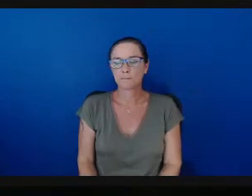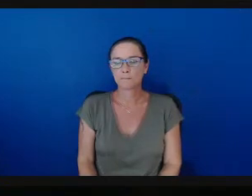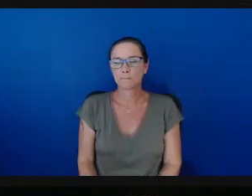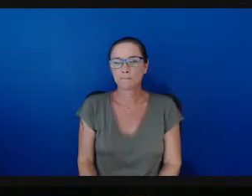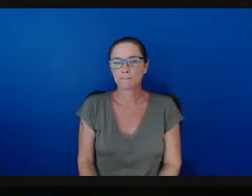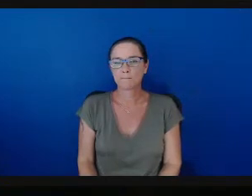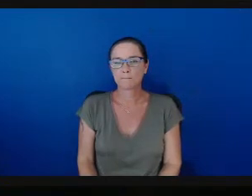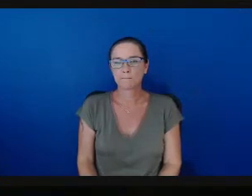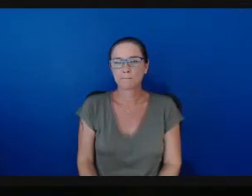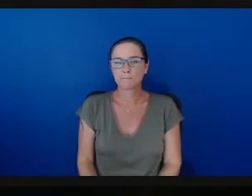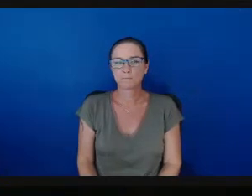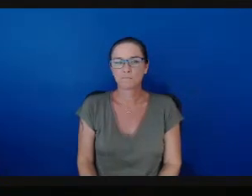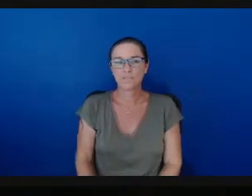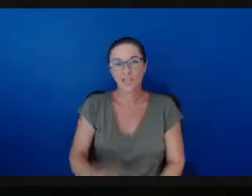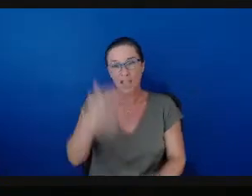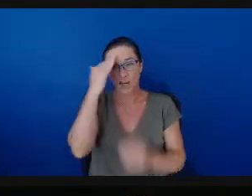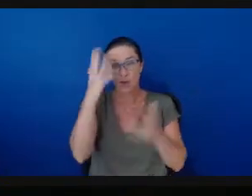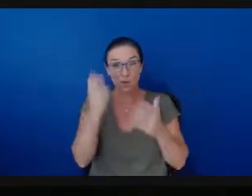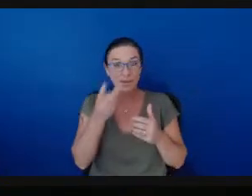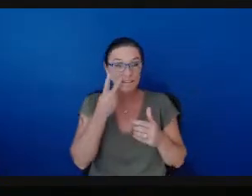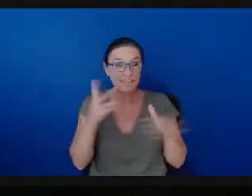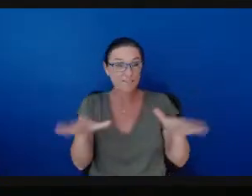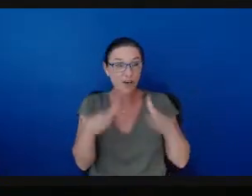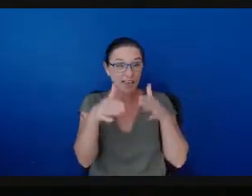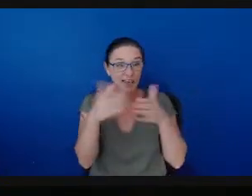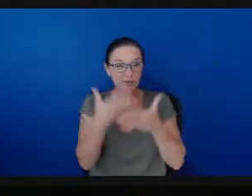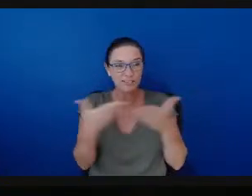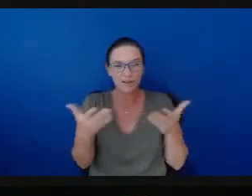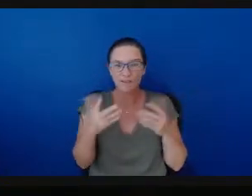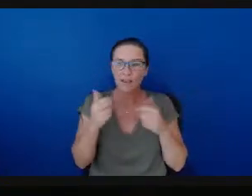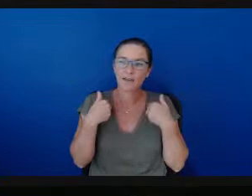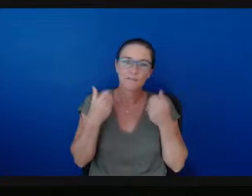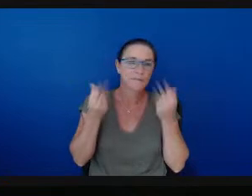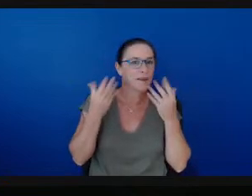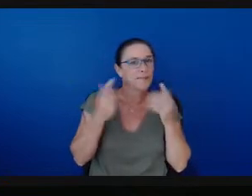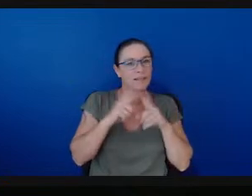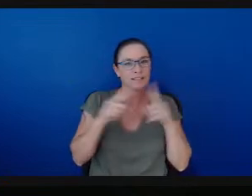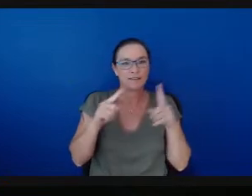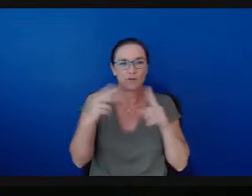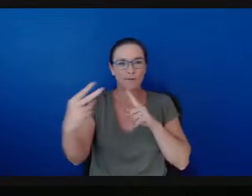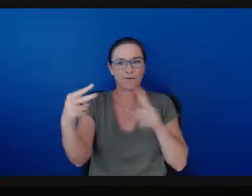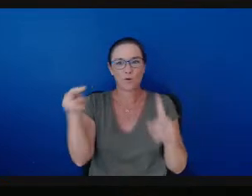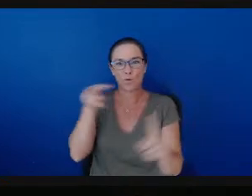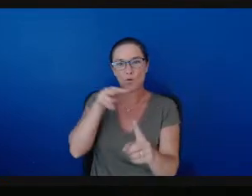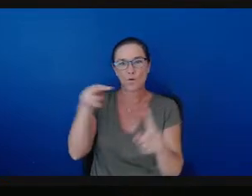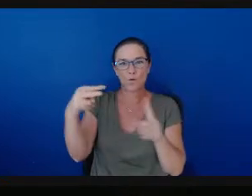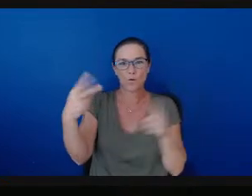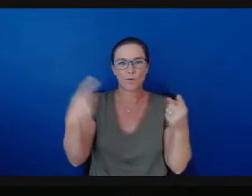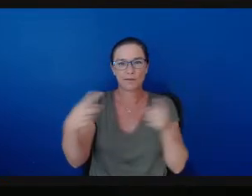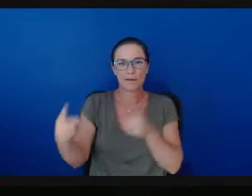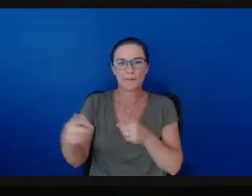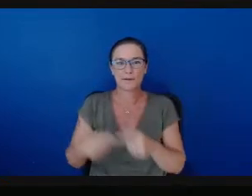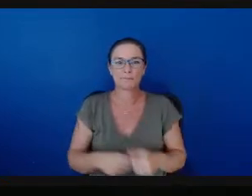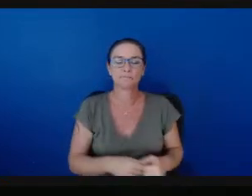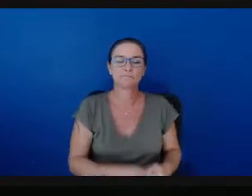Even though I know you're here to see volcano stuff, there's a lot of different views to share with you guys. And so there's that USGS